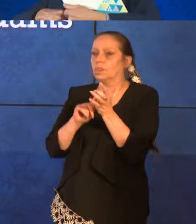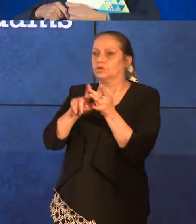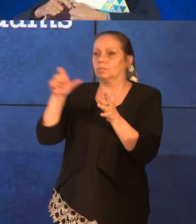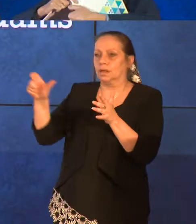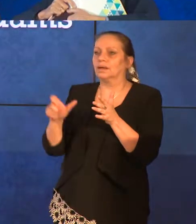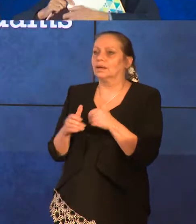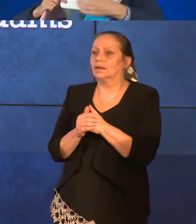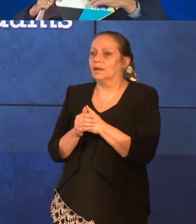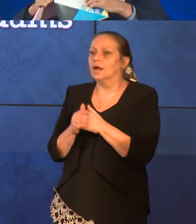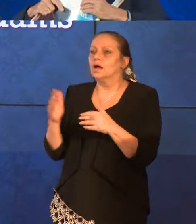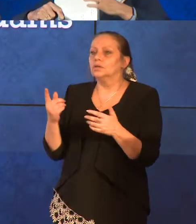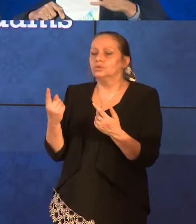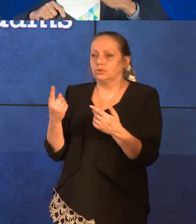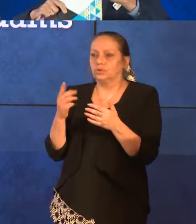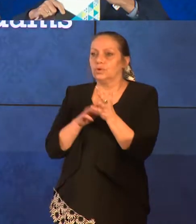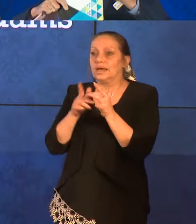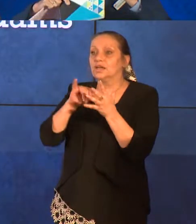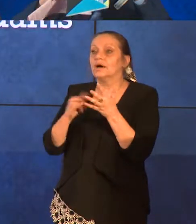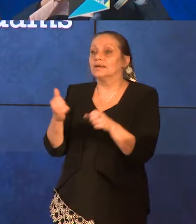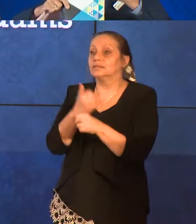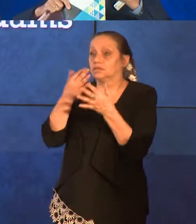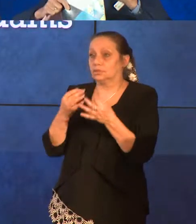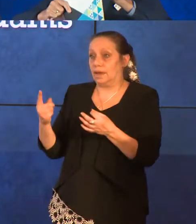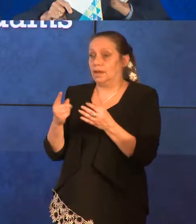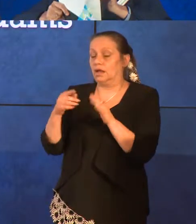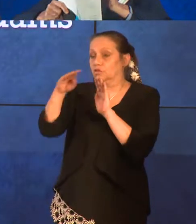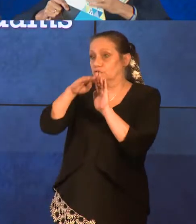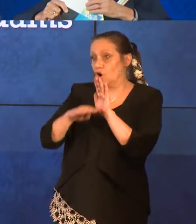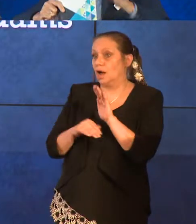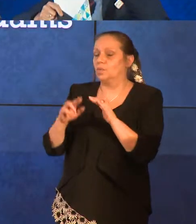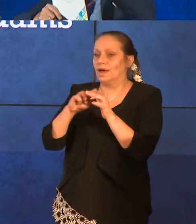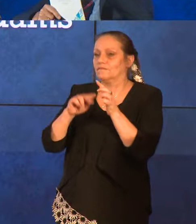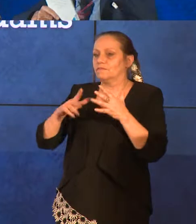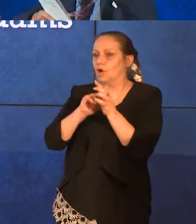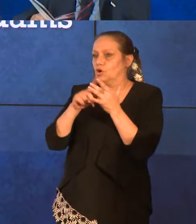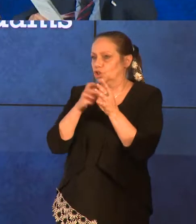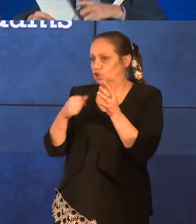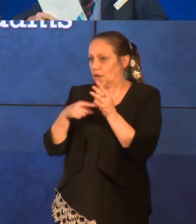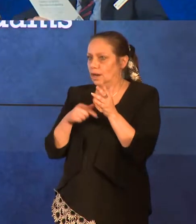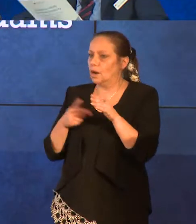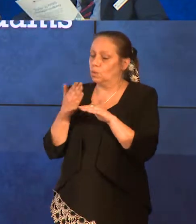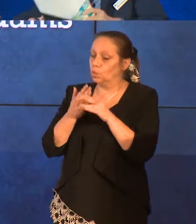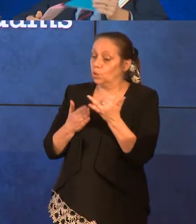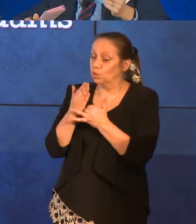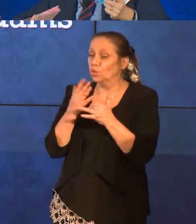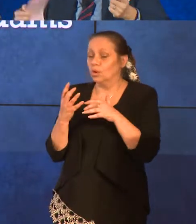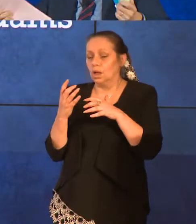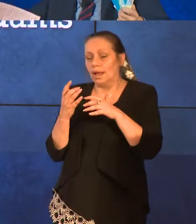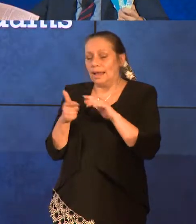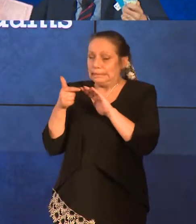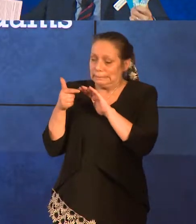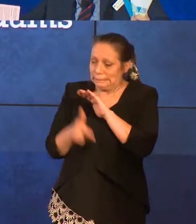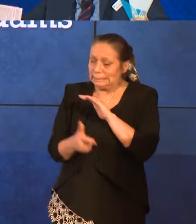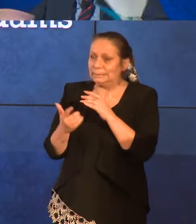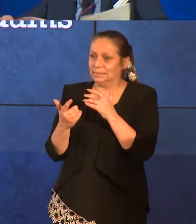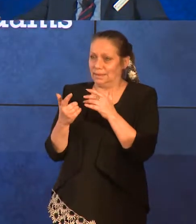Guide to NDIS Decision Making, where in this guide, and we've got a flowchart, we work through the complexities that exist in